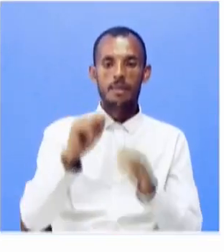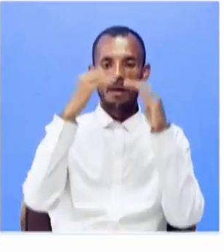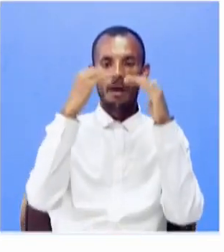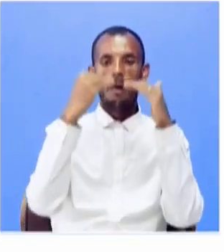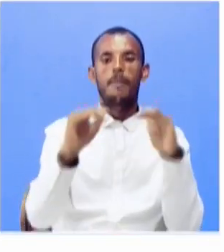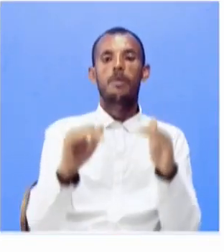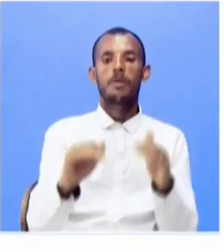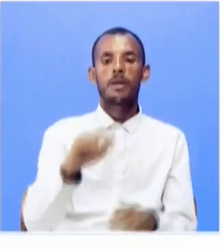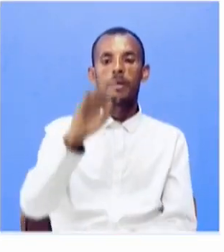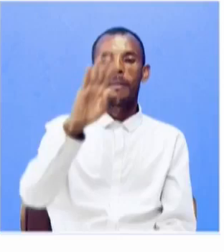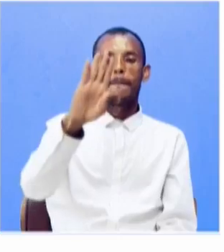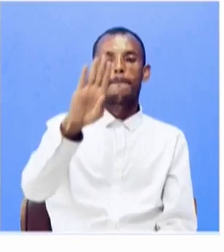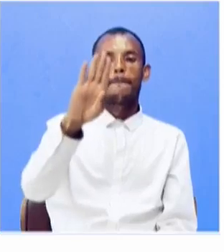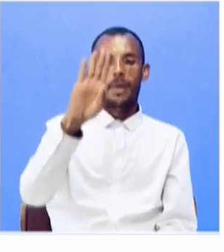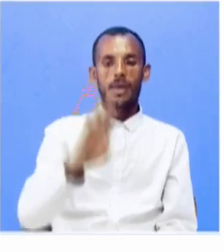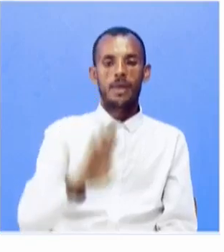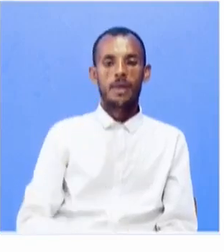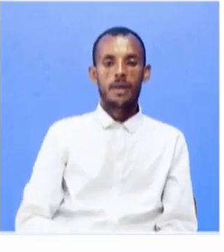B,